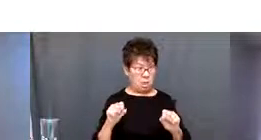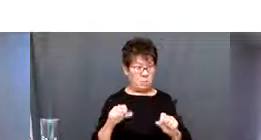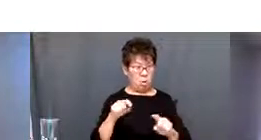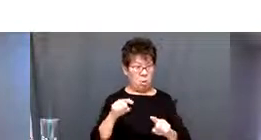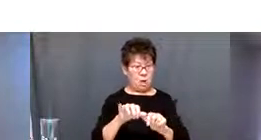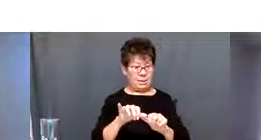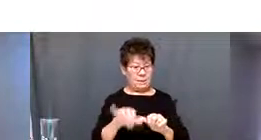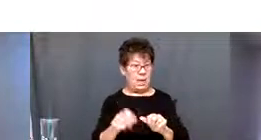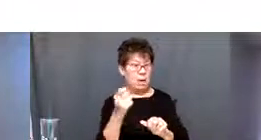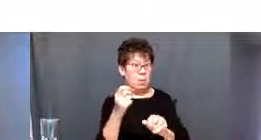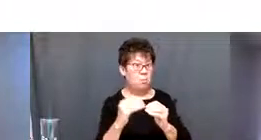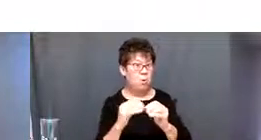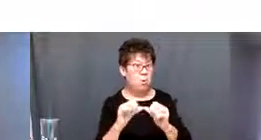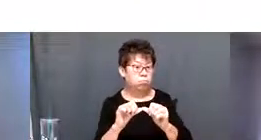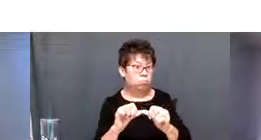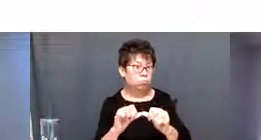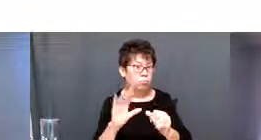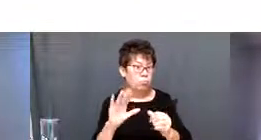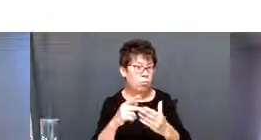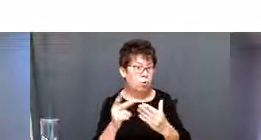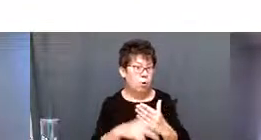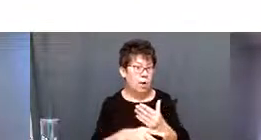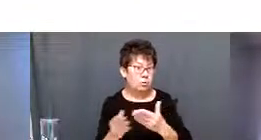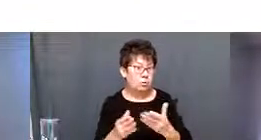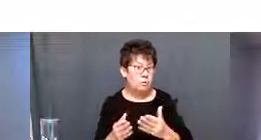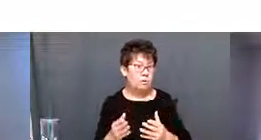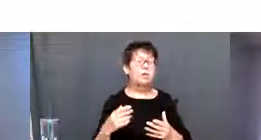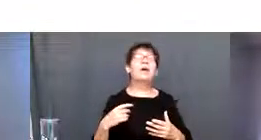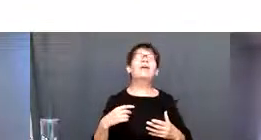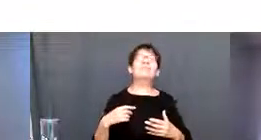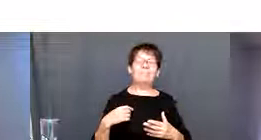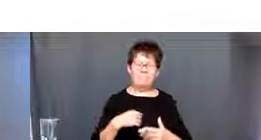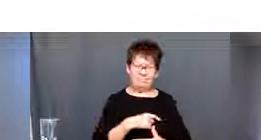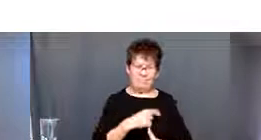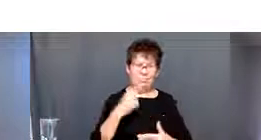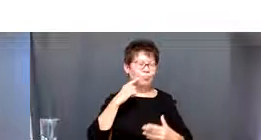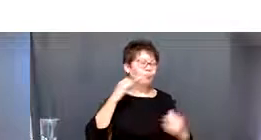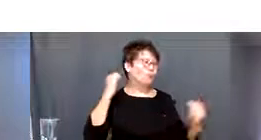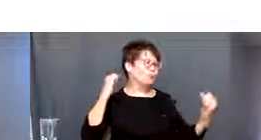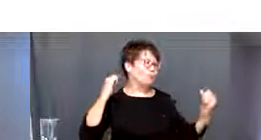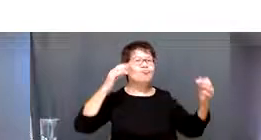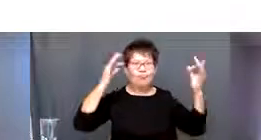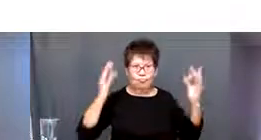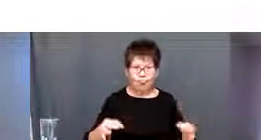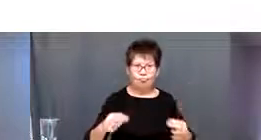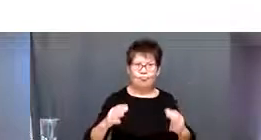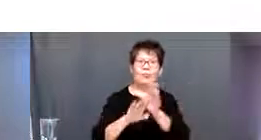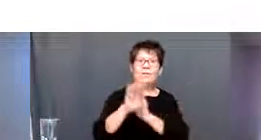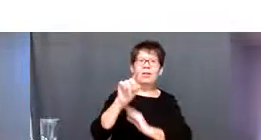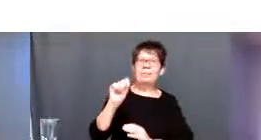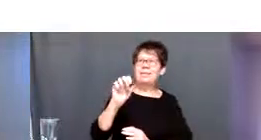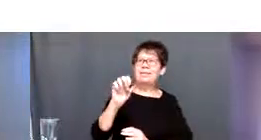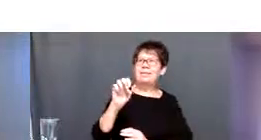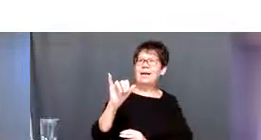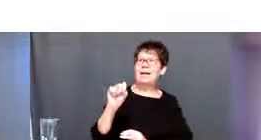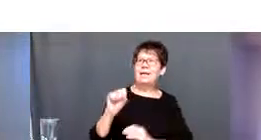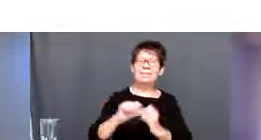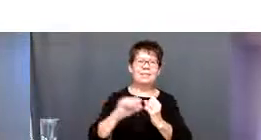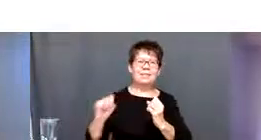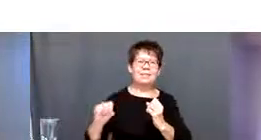And out of all of that feedback, we developed the TEIS extended option. And that's what we call this. So what is